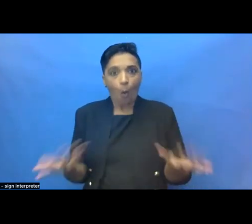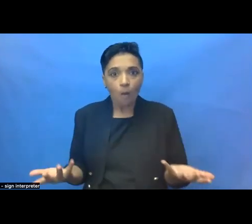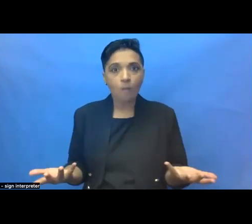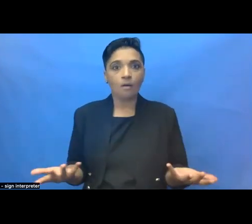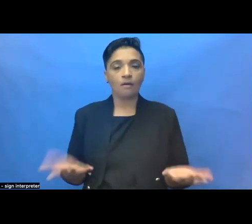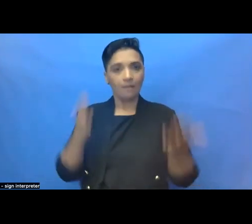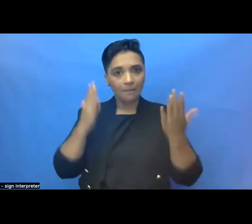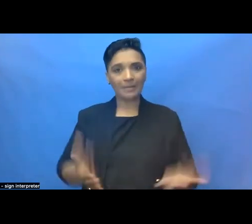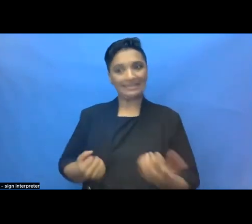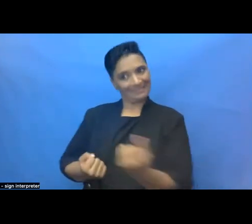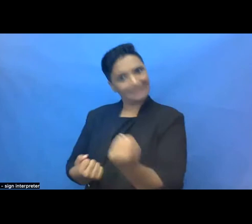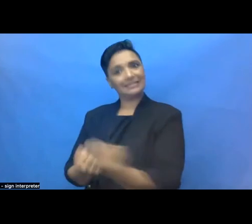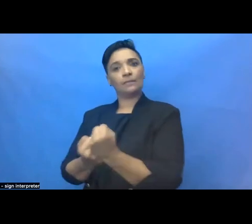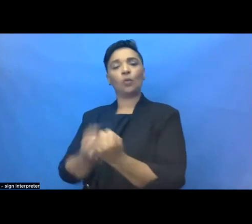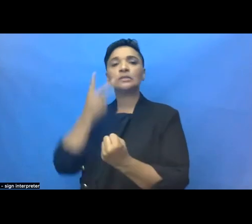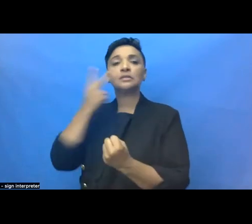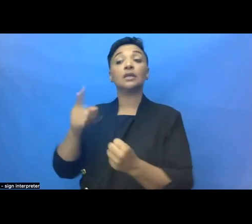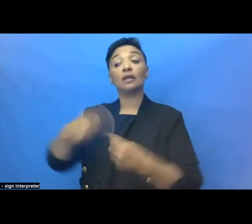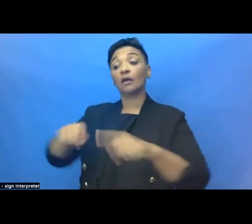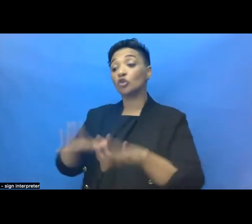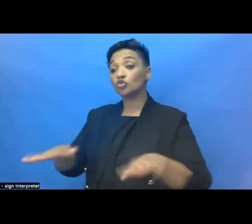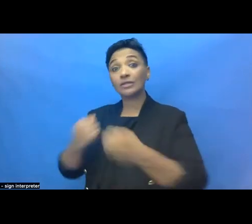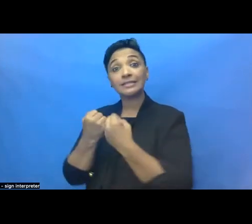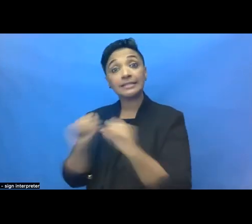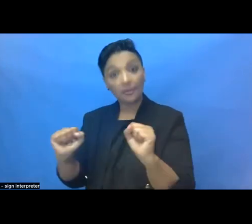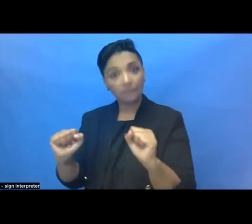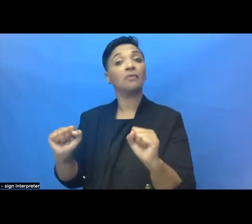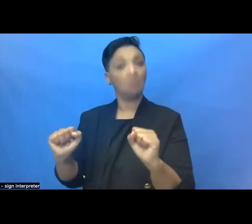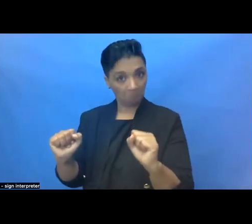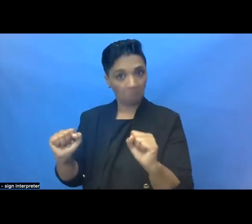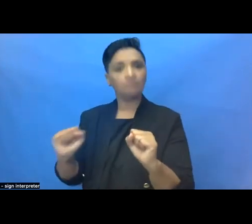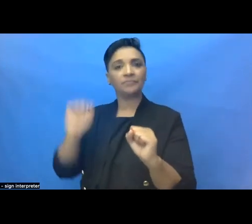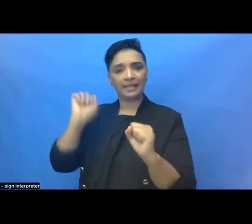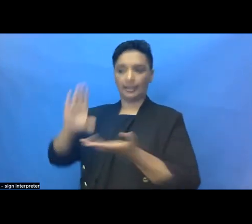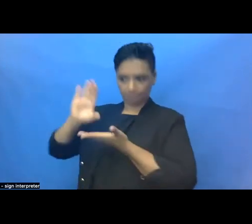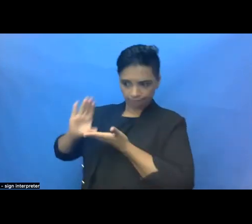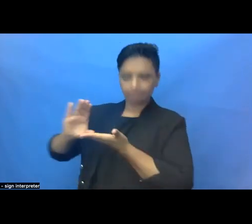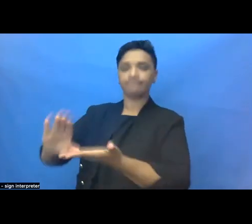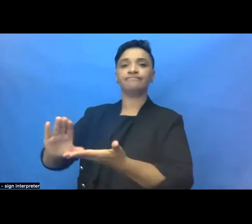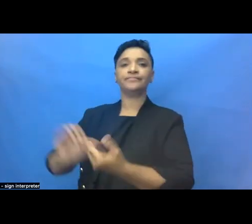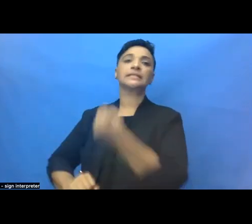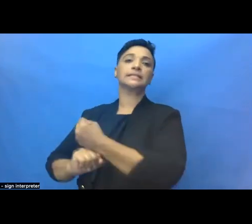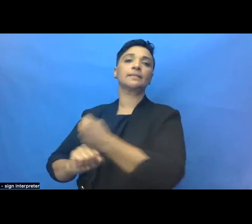where it is safe to do so, children in institutions, while there are other